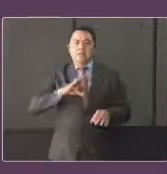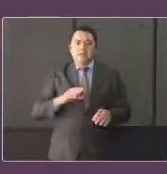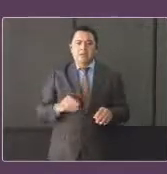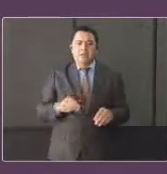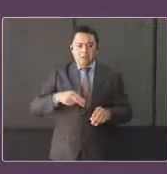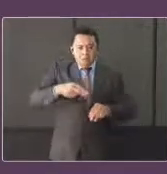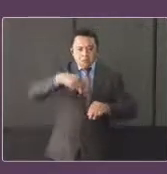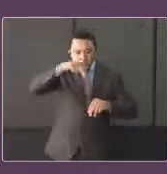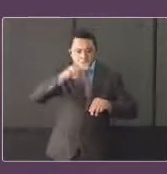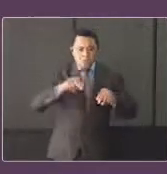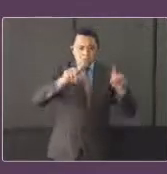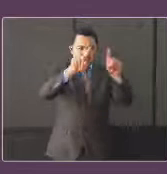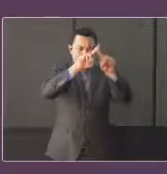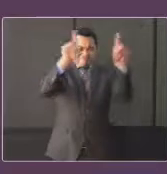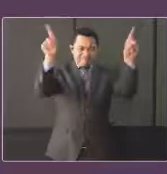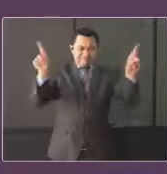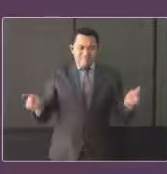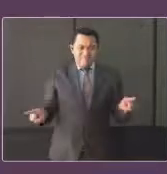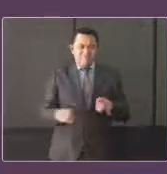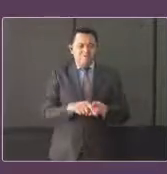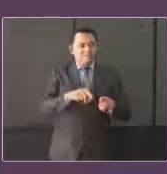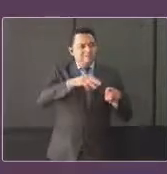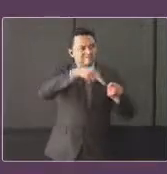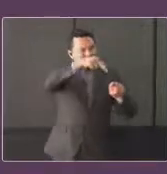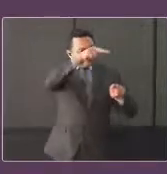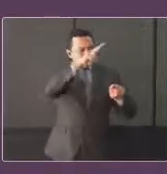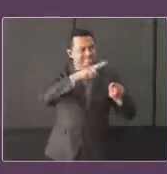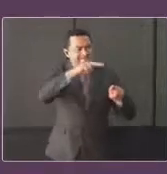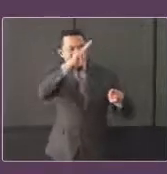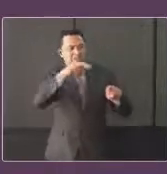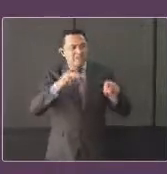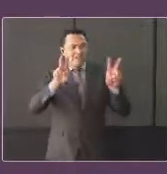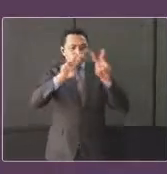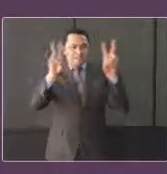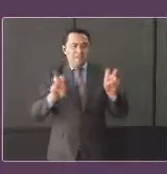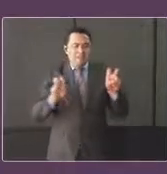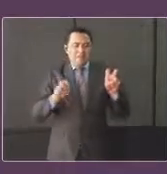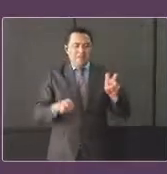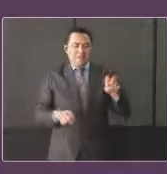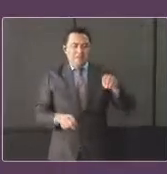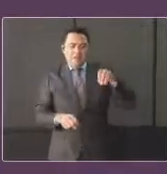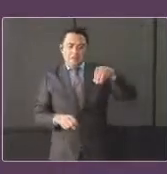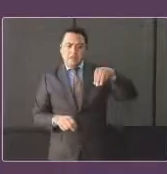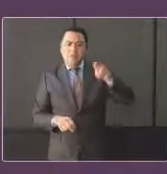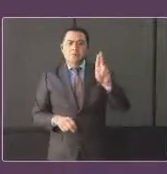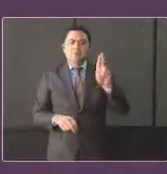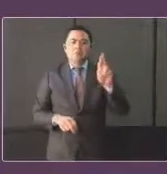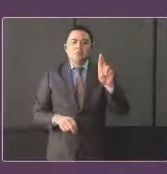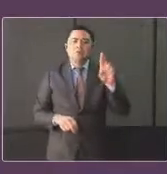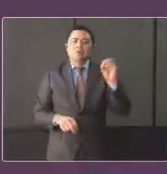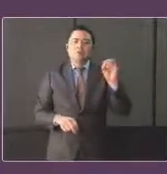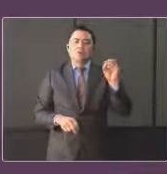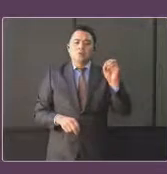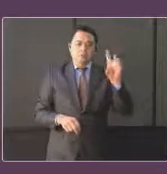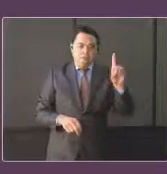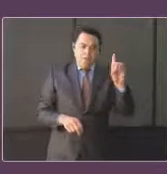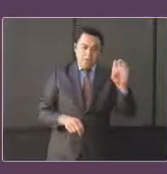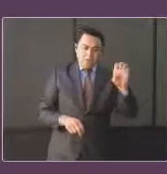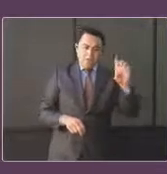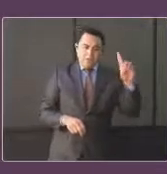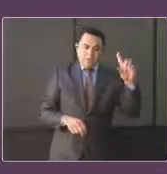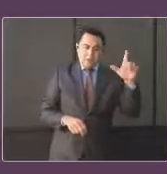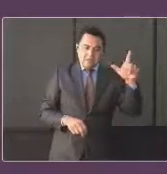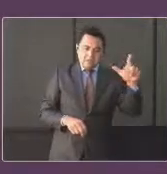like migration walls, integration walls, on areas where we have more accumulation